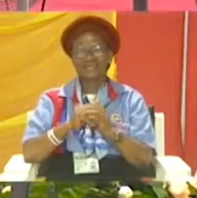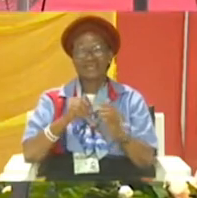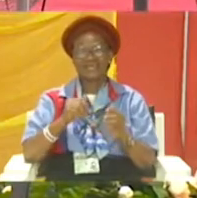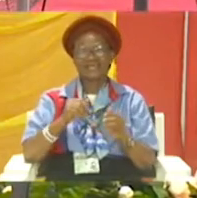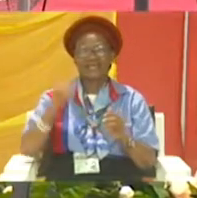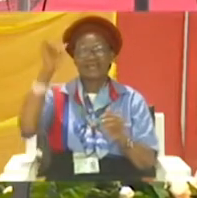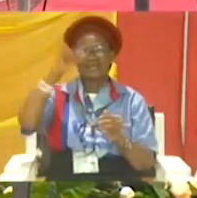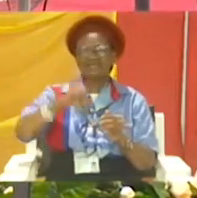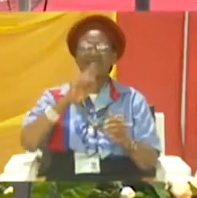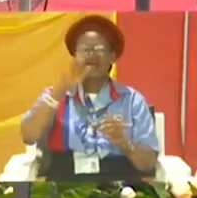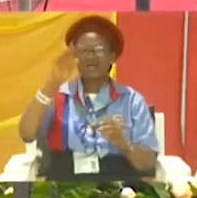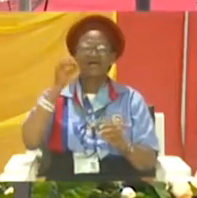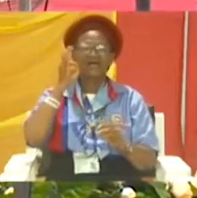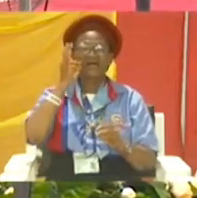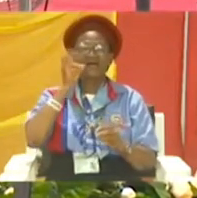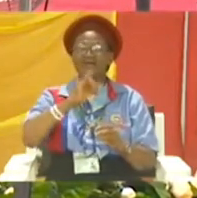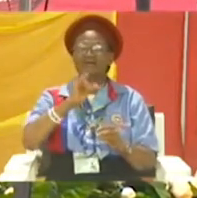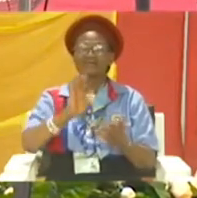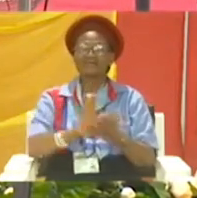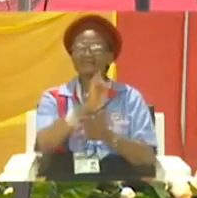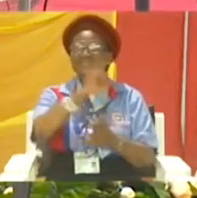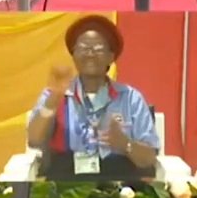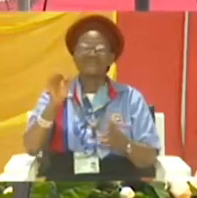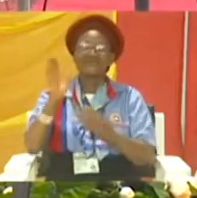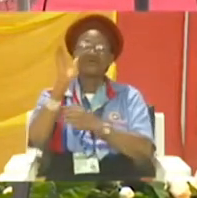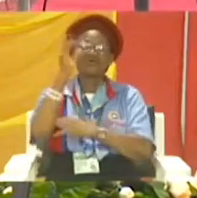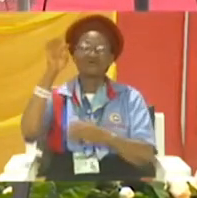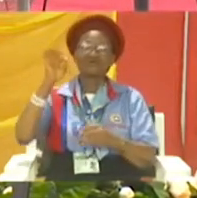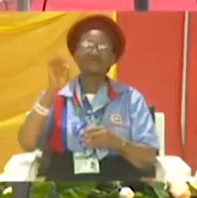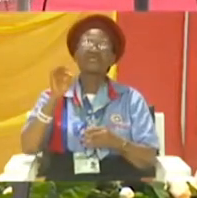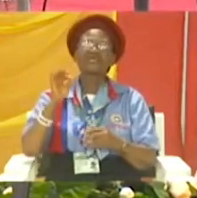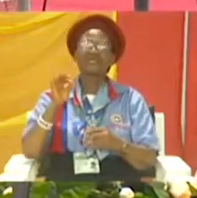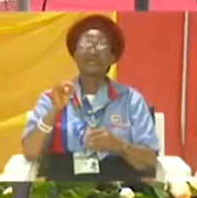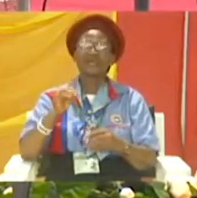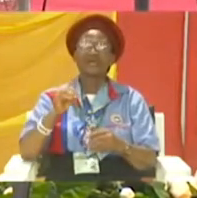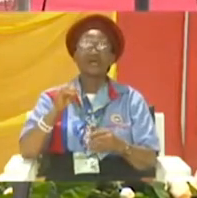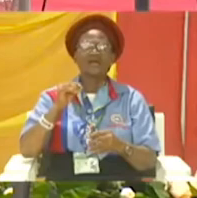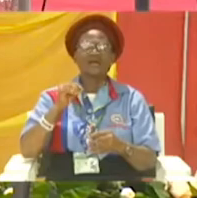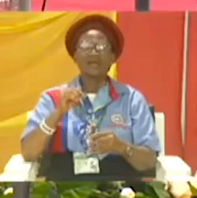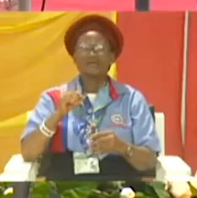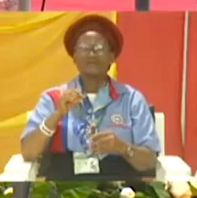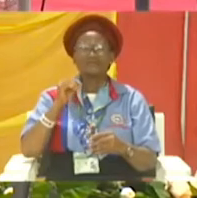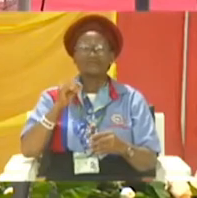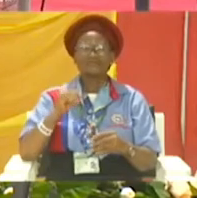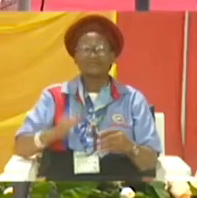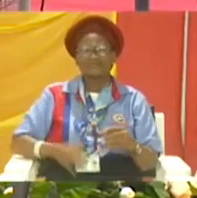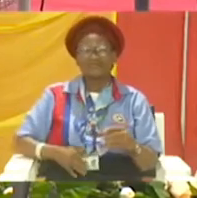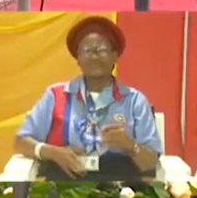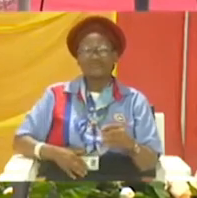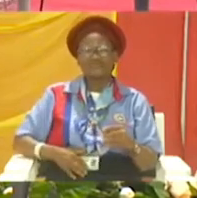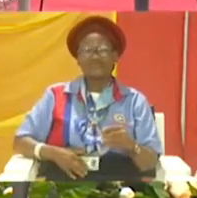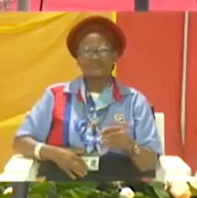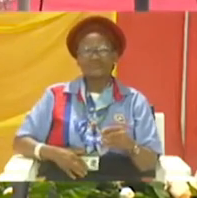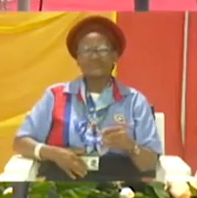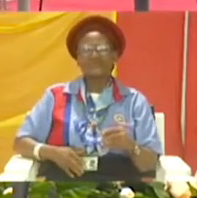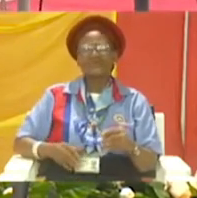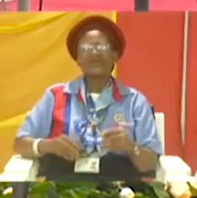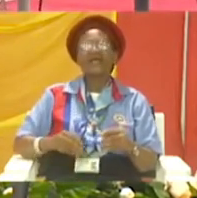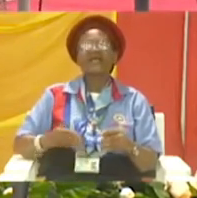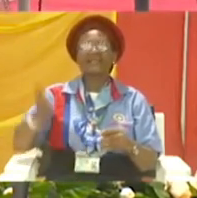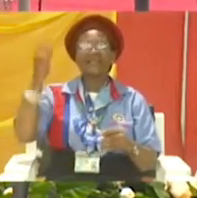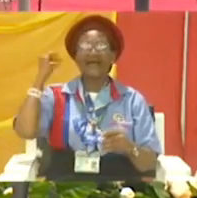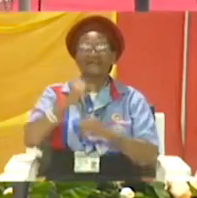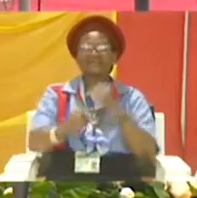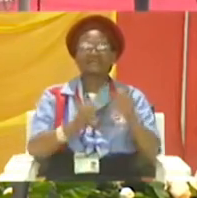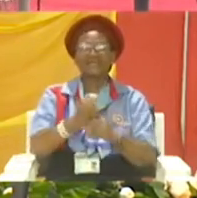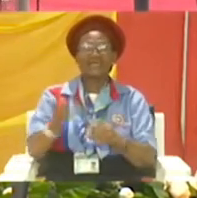trusting God for the fruit of the womb. By last year, they were already pregnant. But